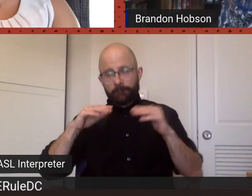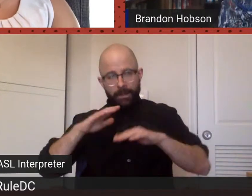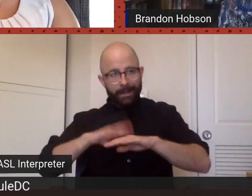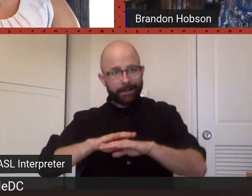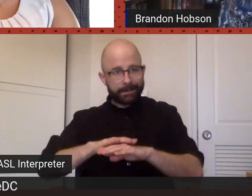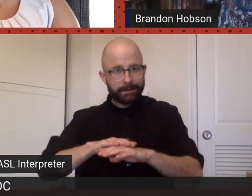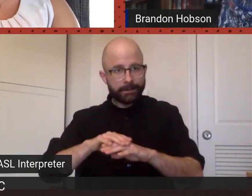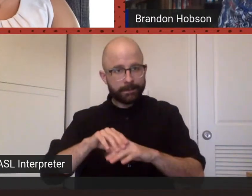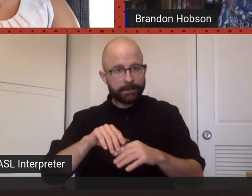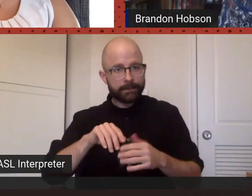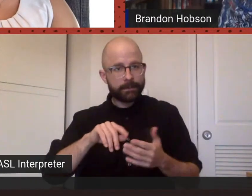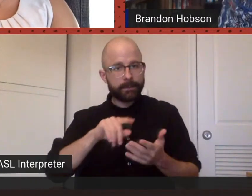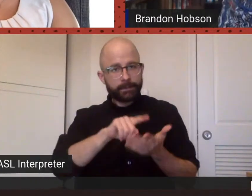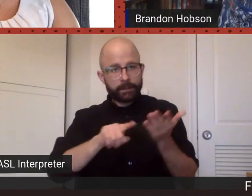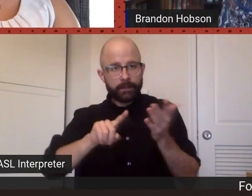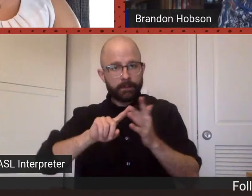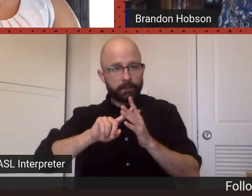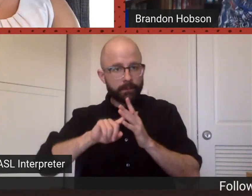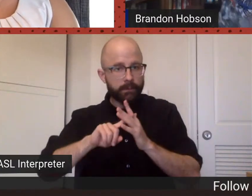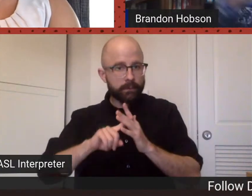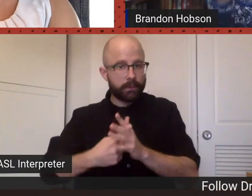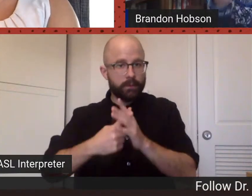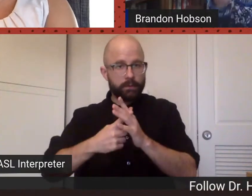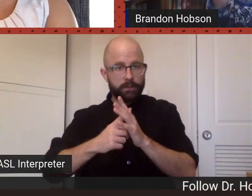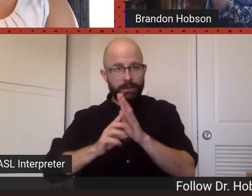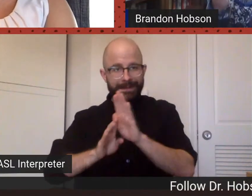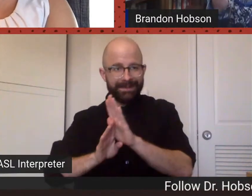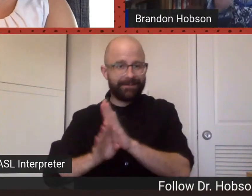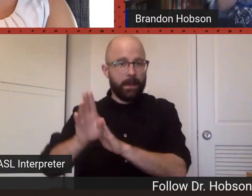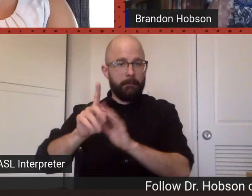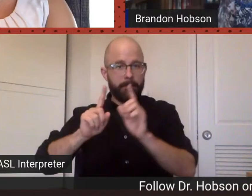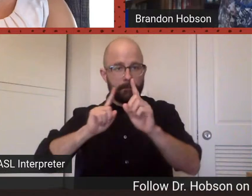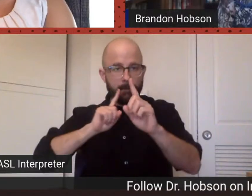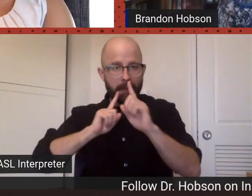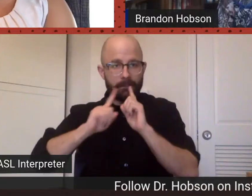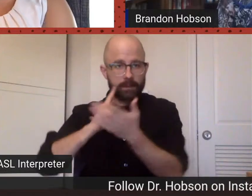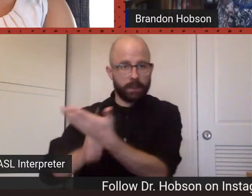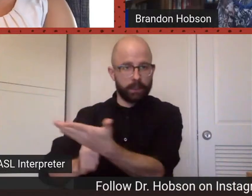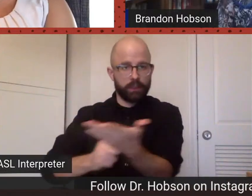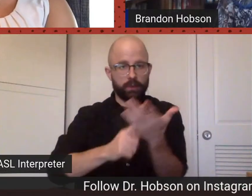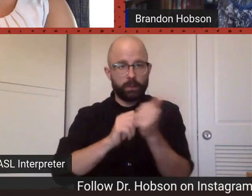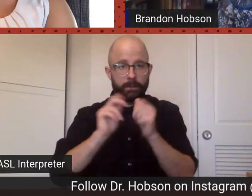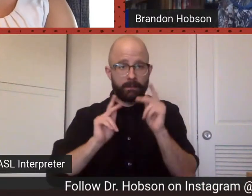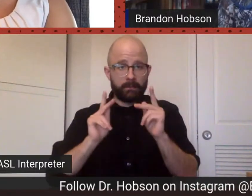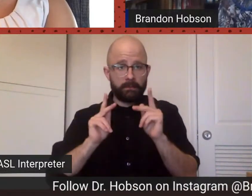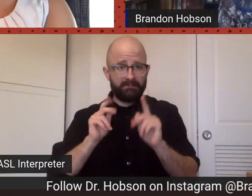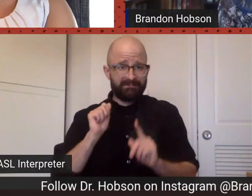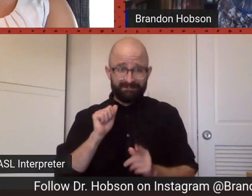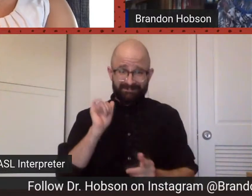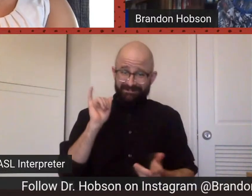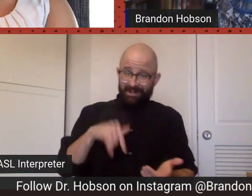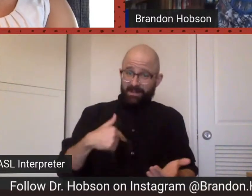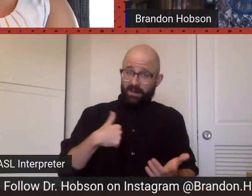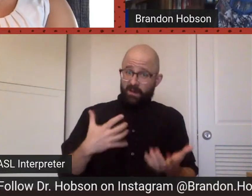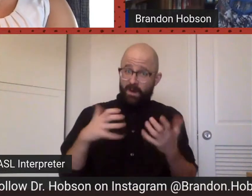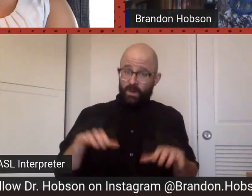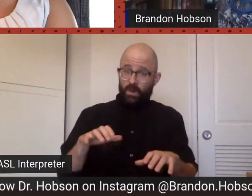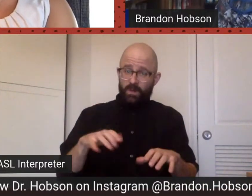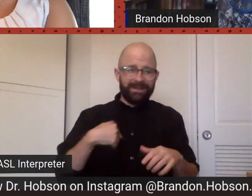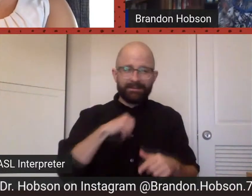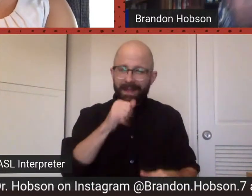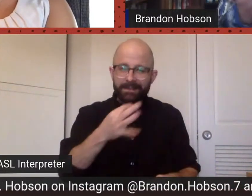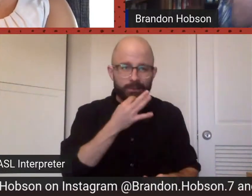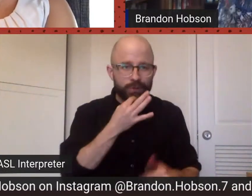developing conversations with people. That's really all I want to do. I'm not an expert, you know. I'm